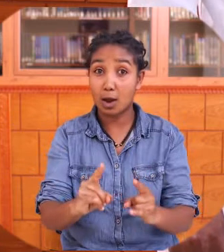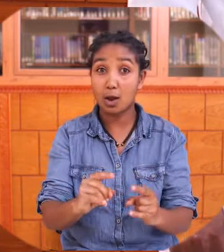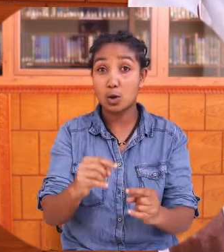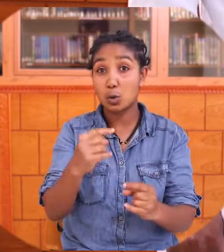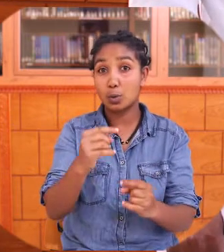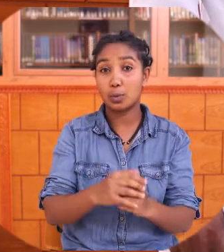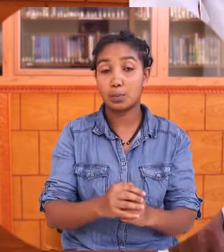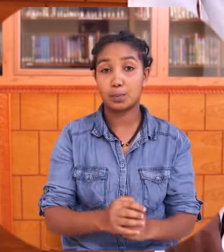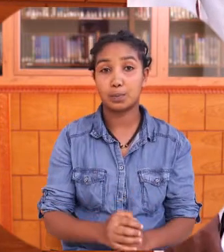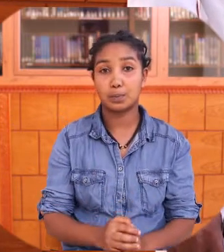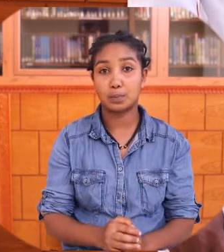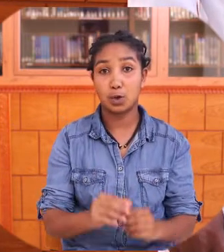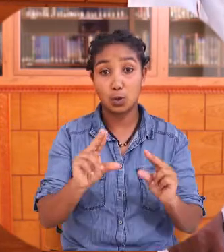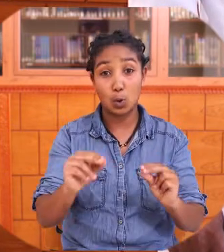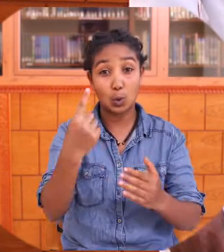only belong to